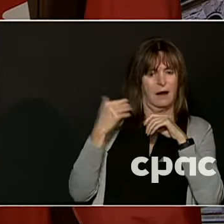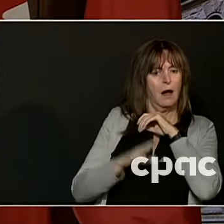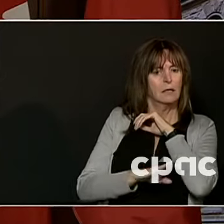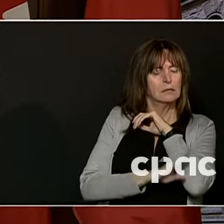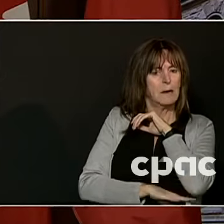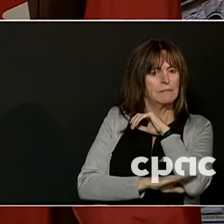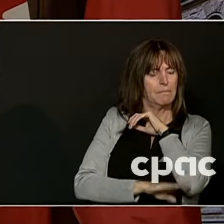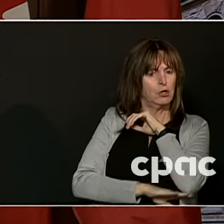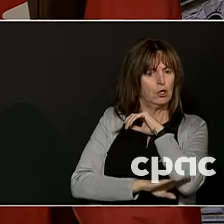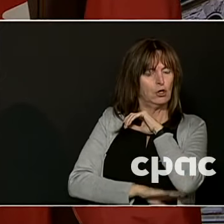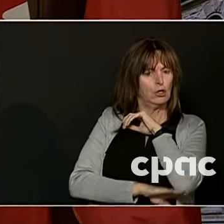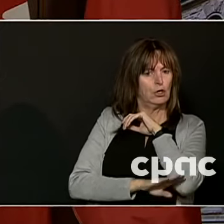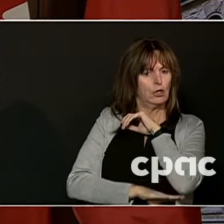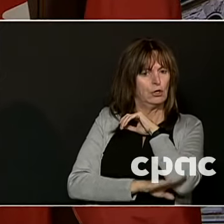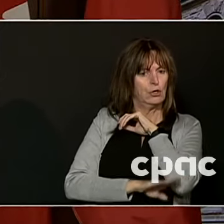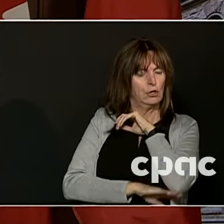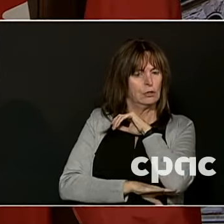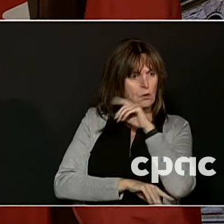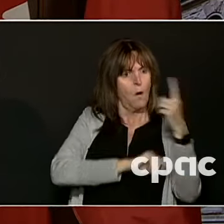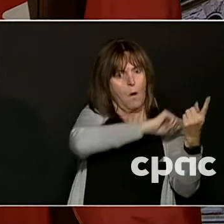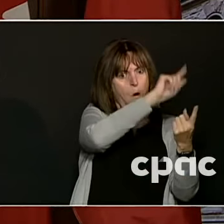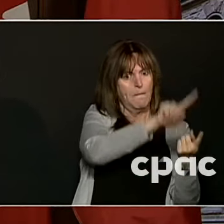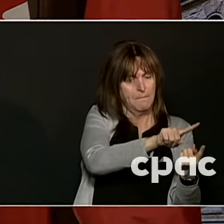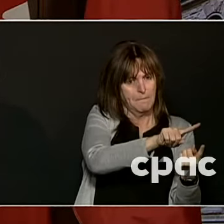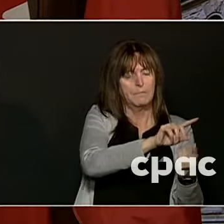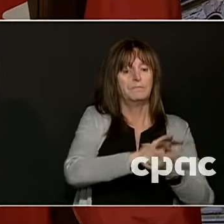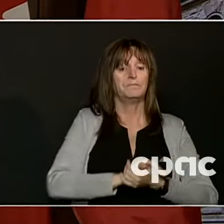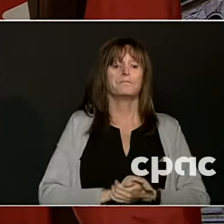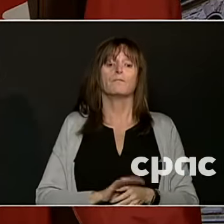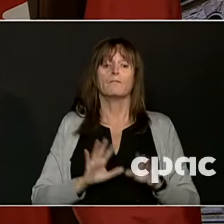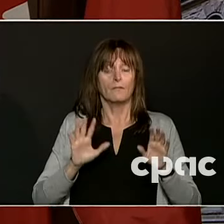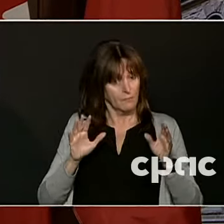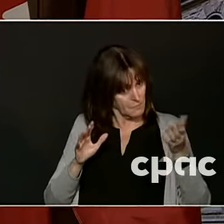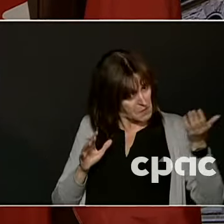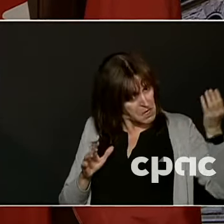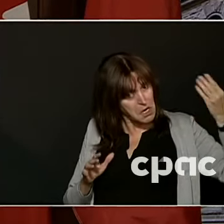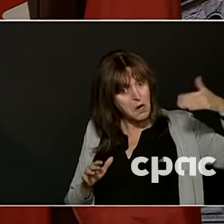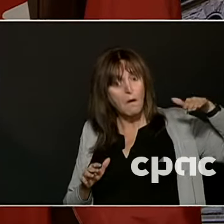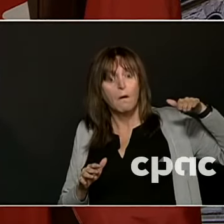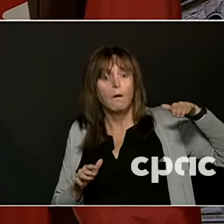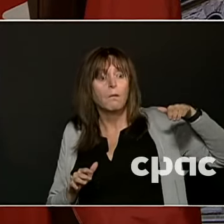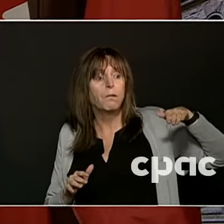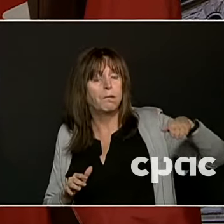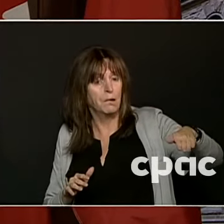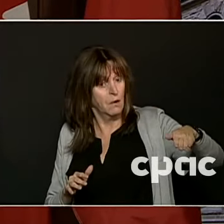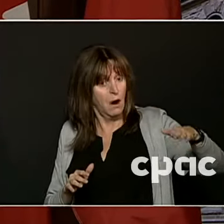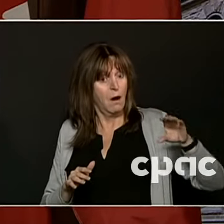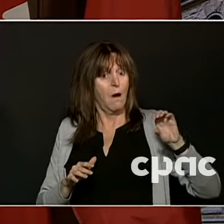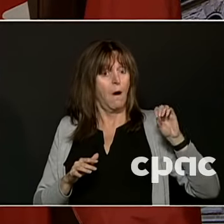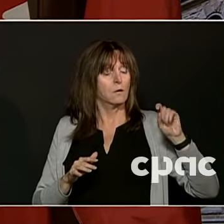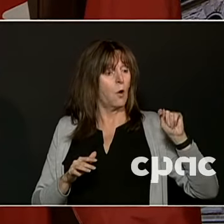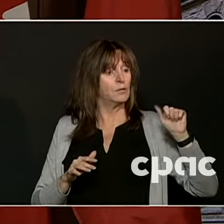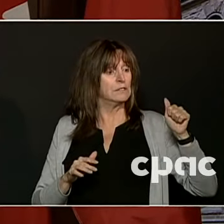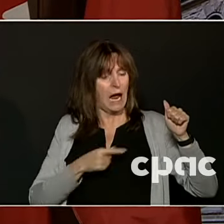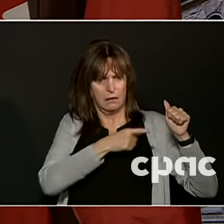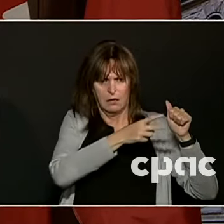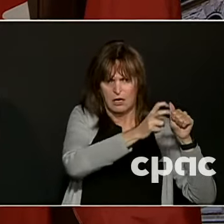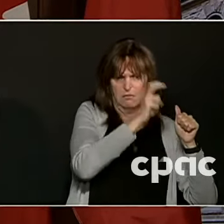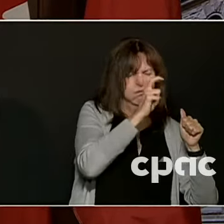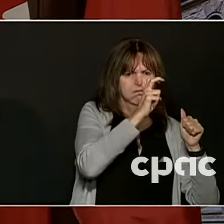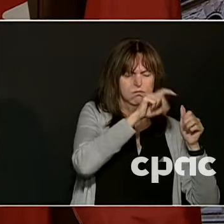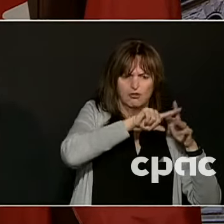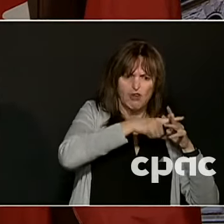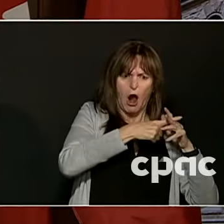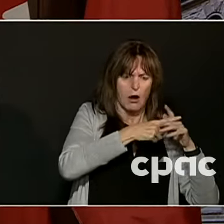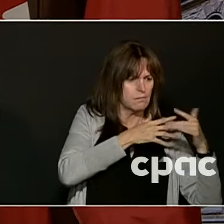likely related to the restrictions that came in on October 10th. If you look on slide 19, this is the slide for